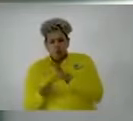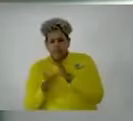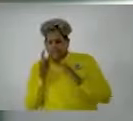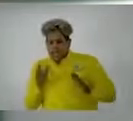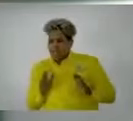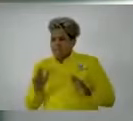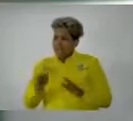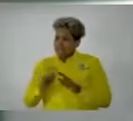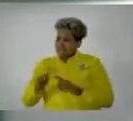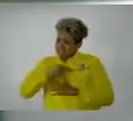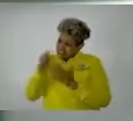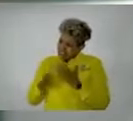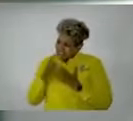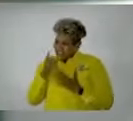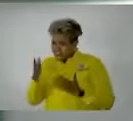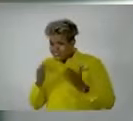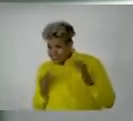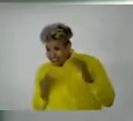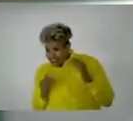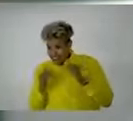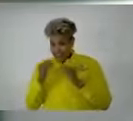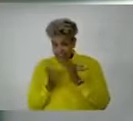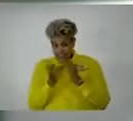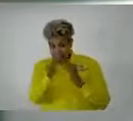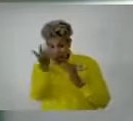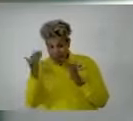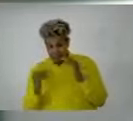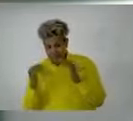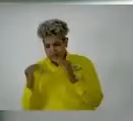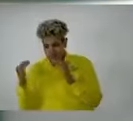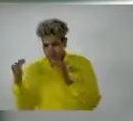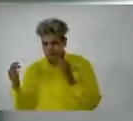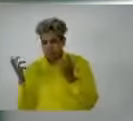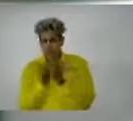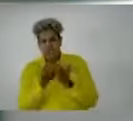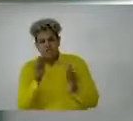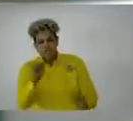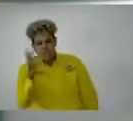investments and initiatives to bridge the digital divide.